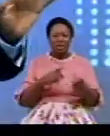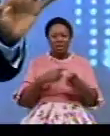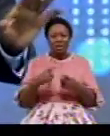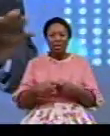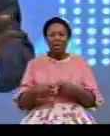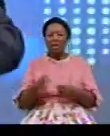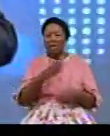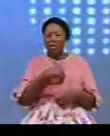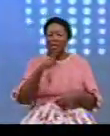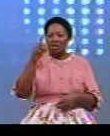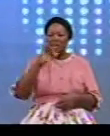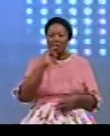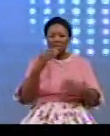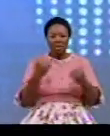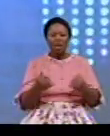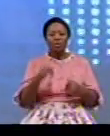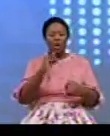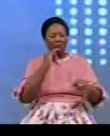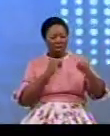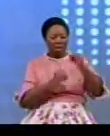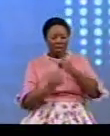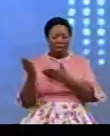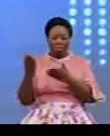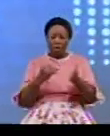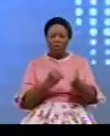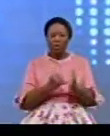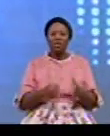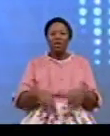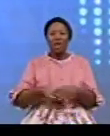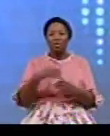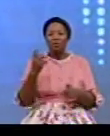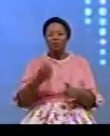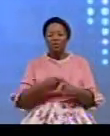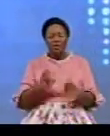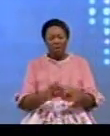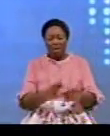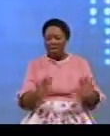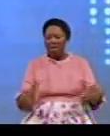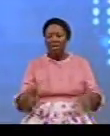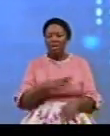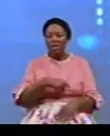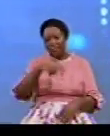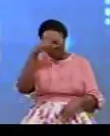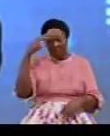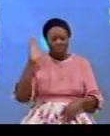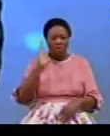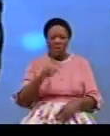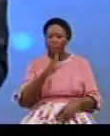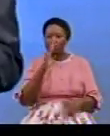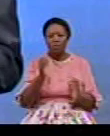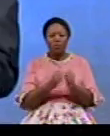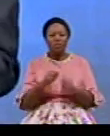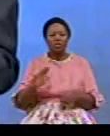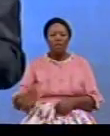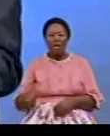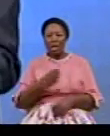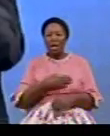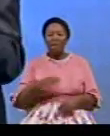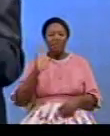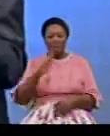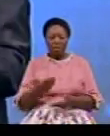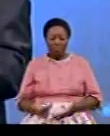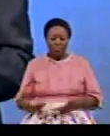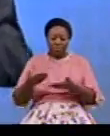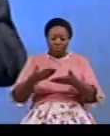you forgive me? Why don't you cleanse me? And why don't you take all the appearance and the presence of my